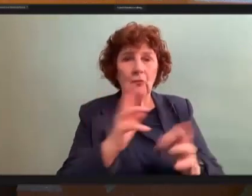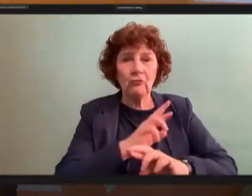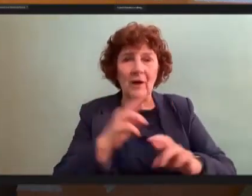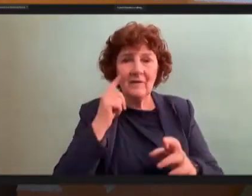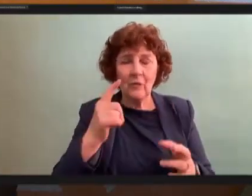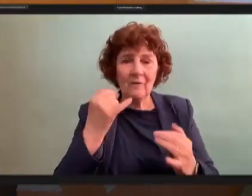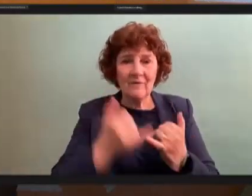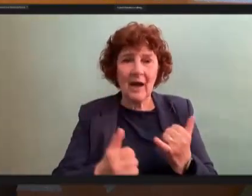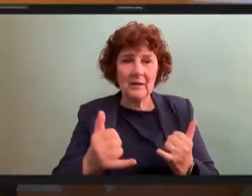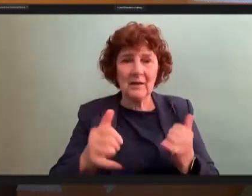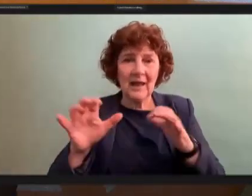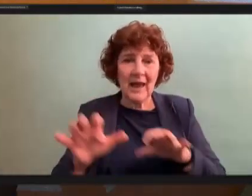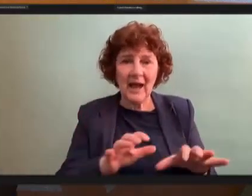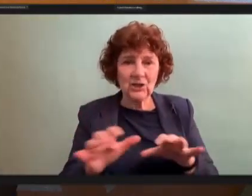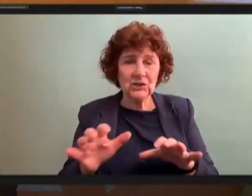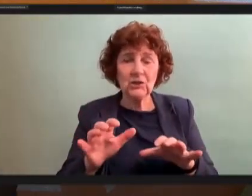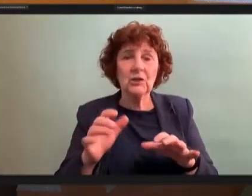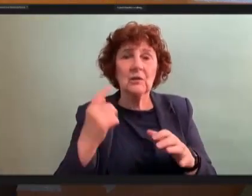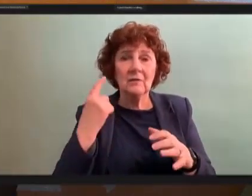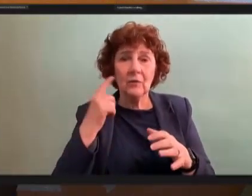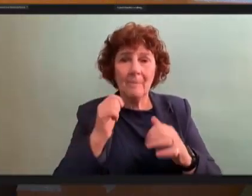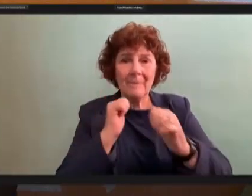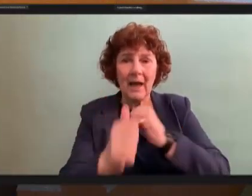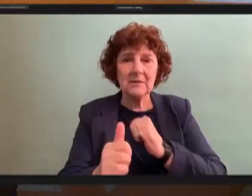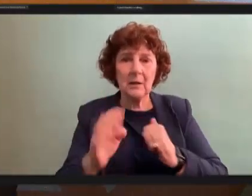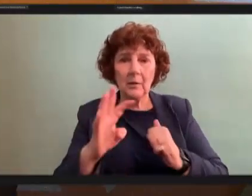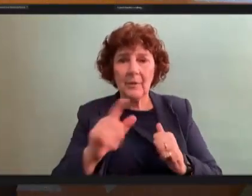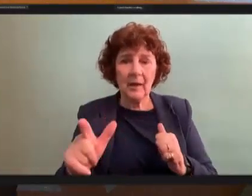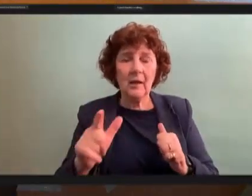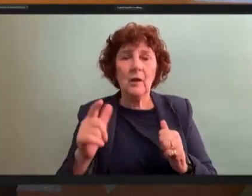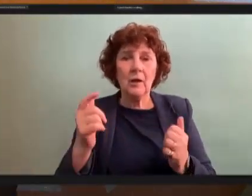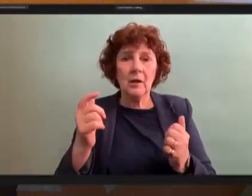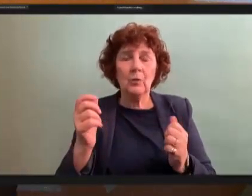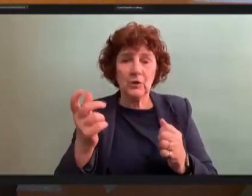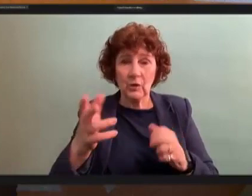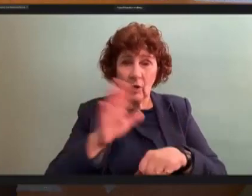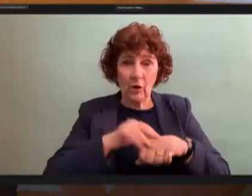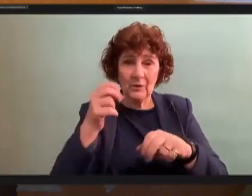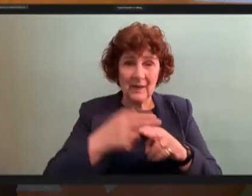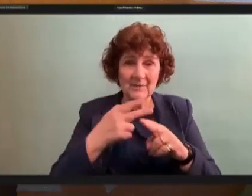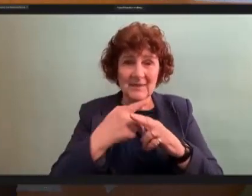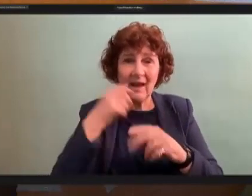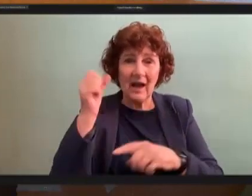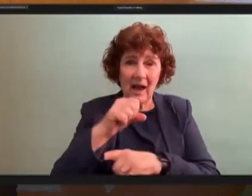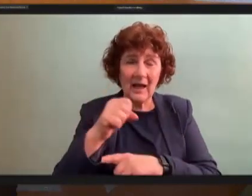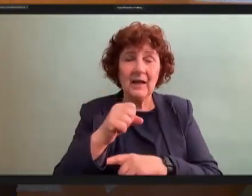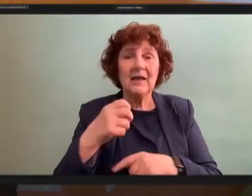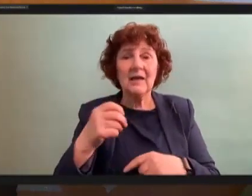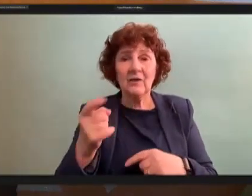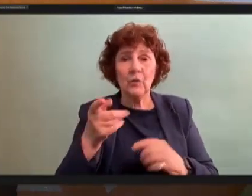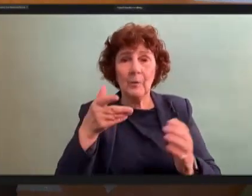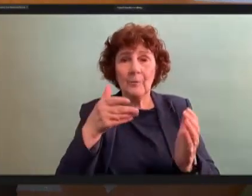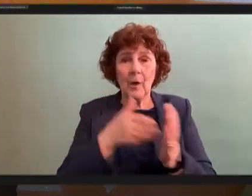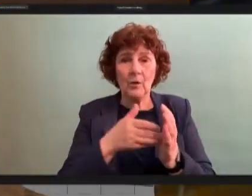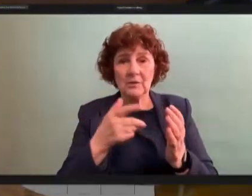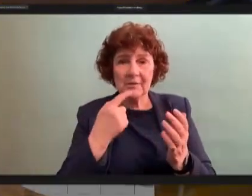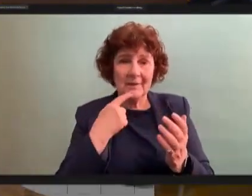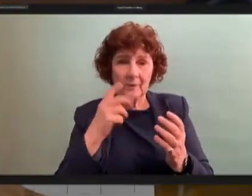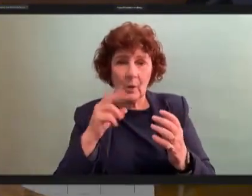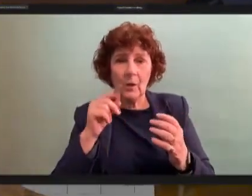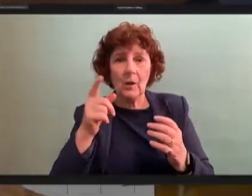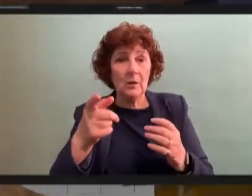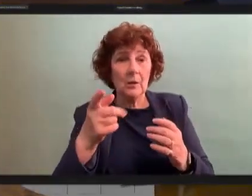favor of the passage of the bill will vote aye when their name is called. Those opposed will vote no. Will the clerk please call the roll? Mr.